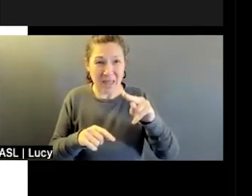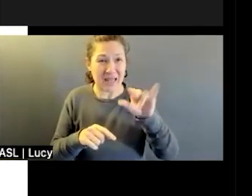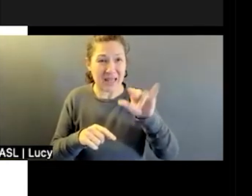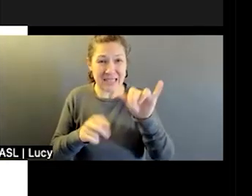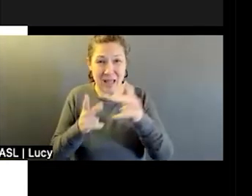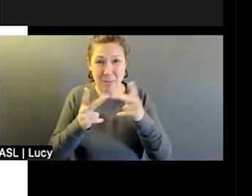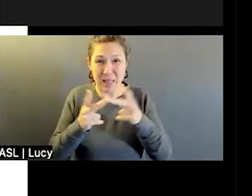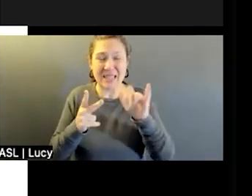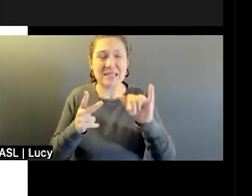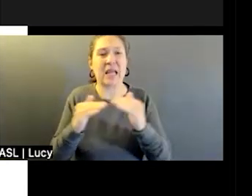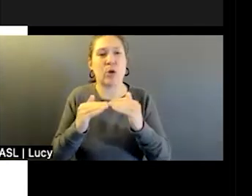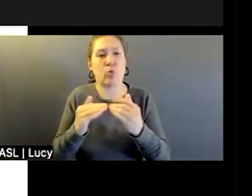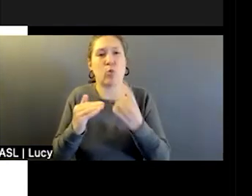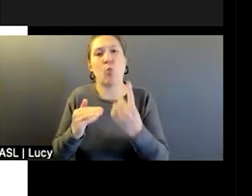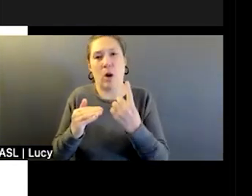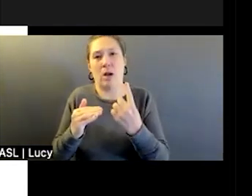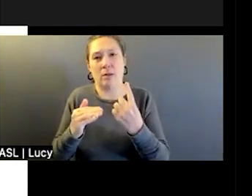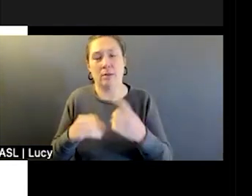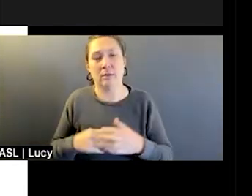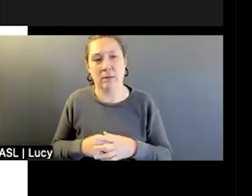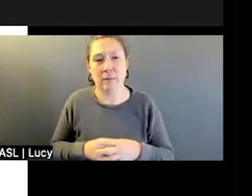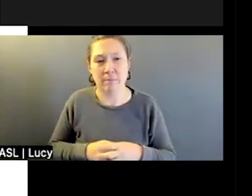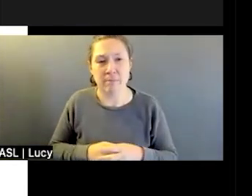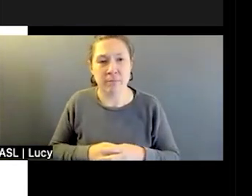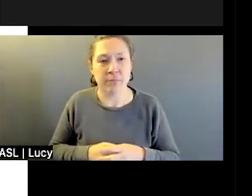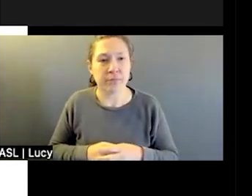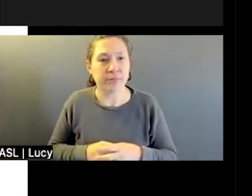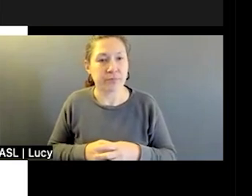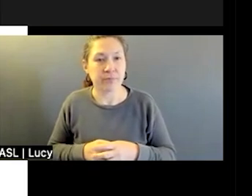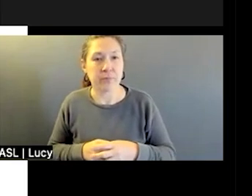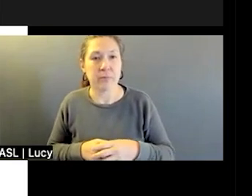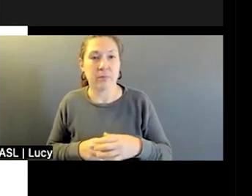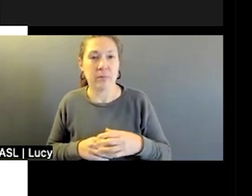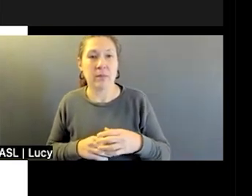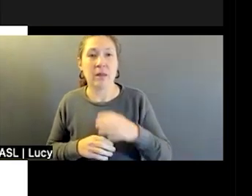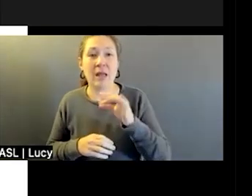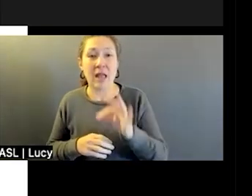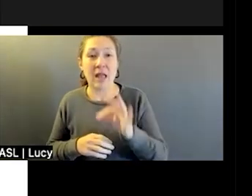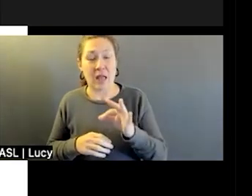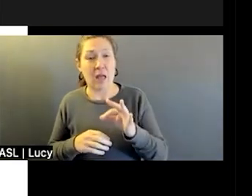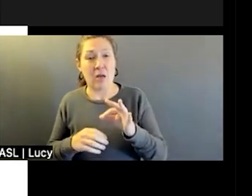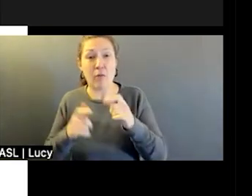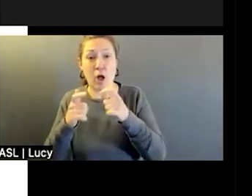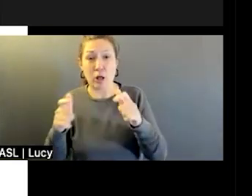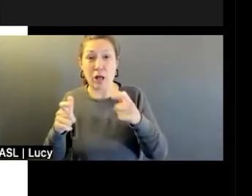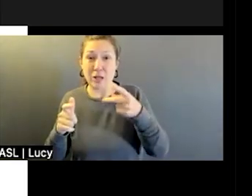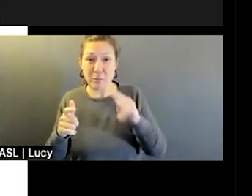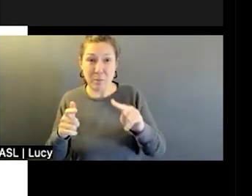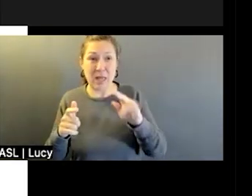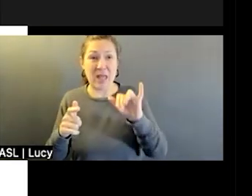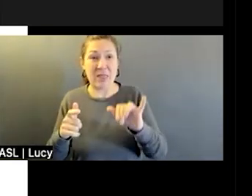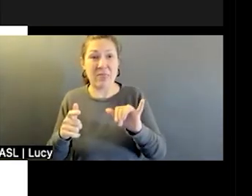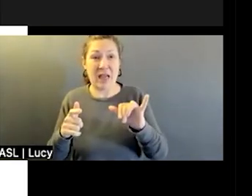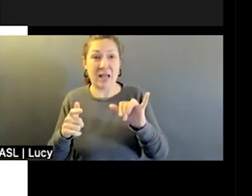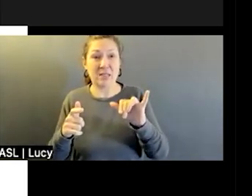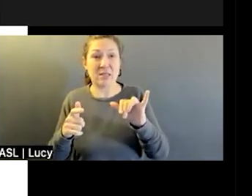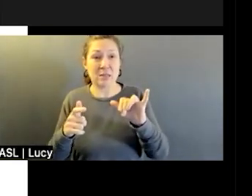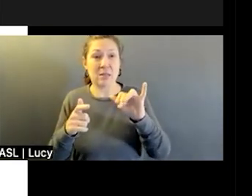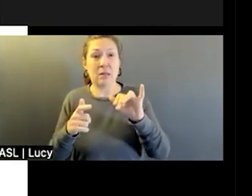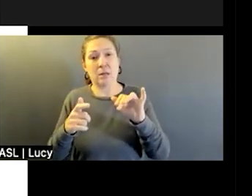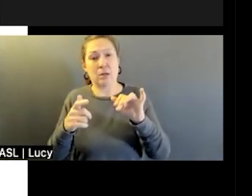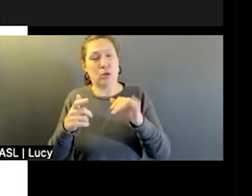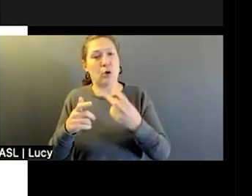He represented 2 by a large-headed pin in the middle hole and a small-headed pin just above it. Okay,